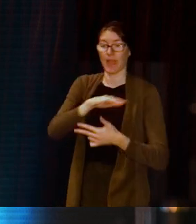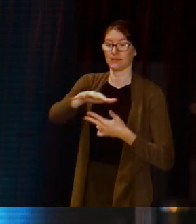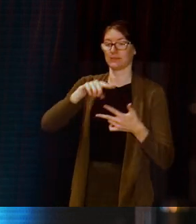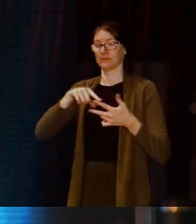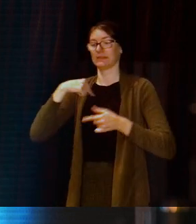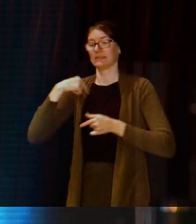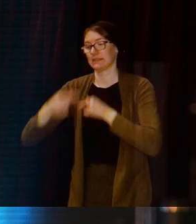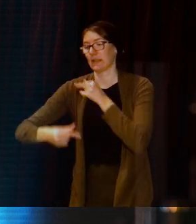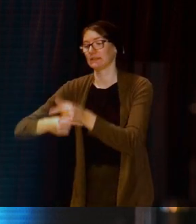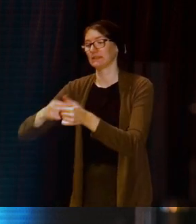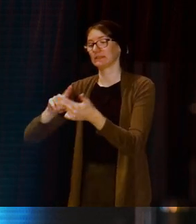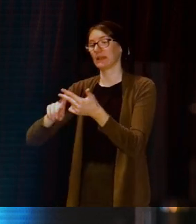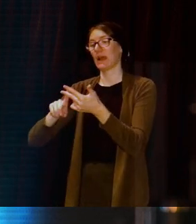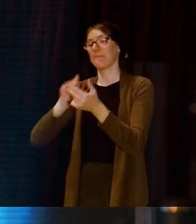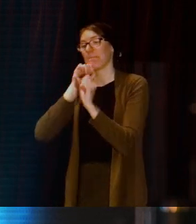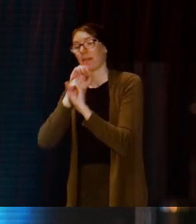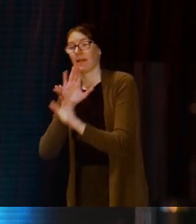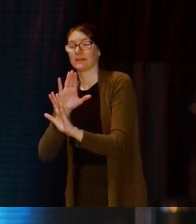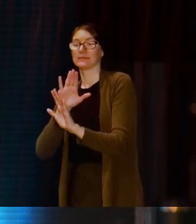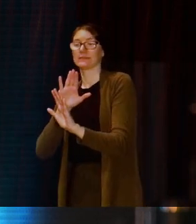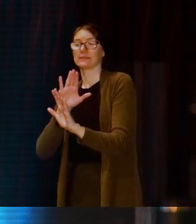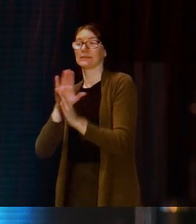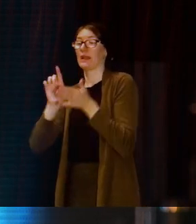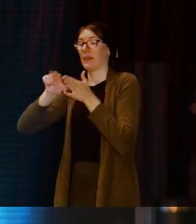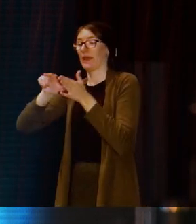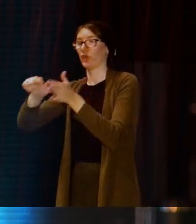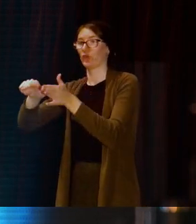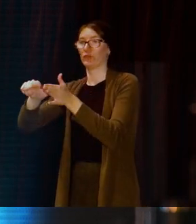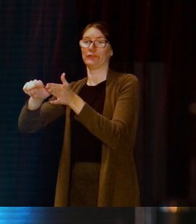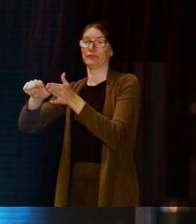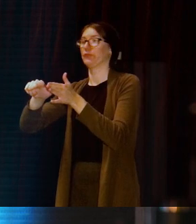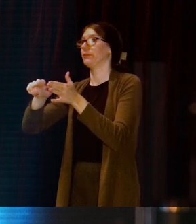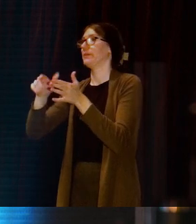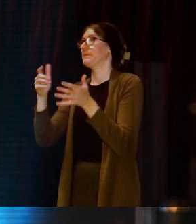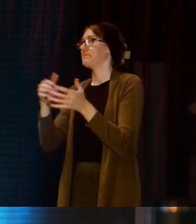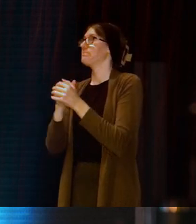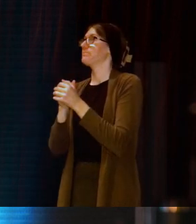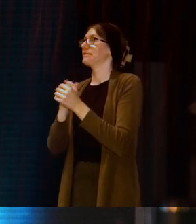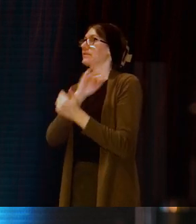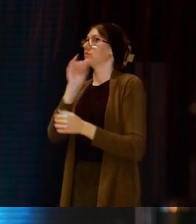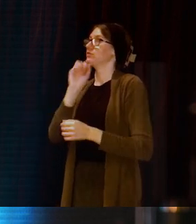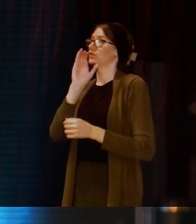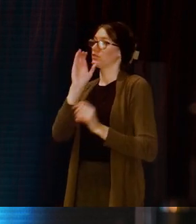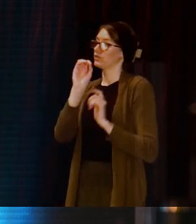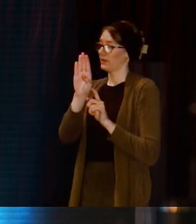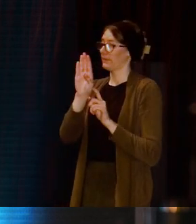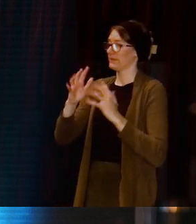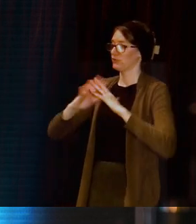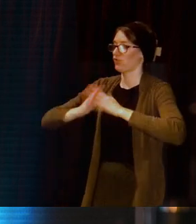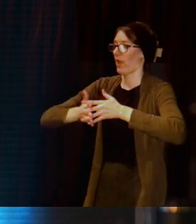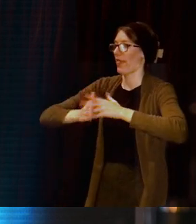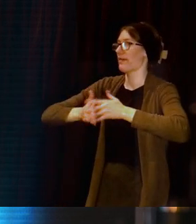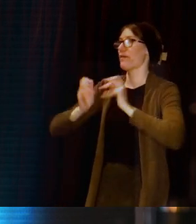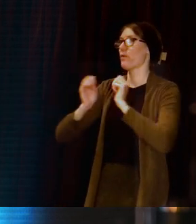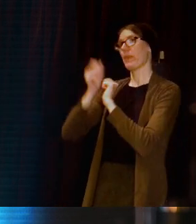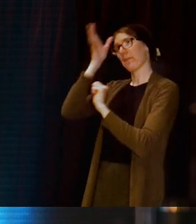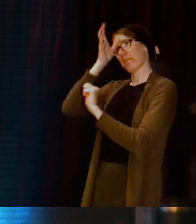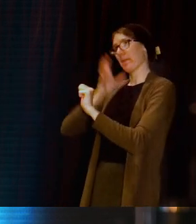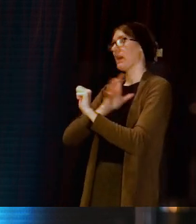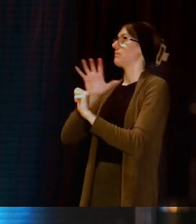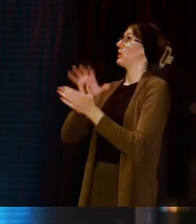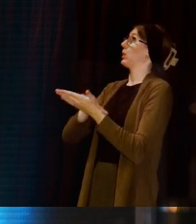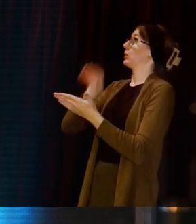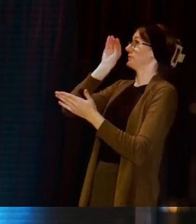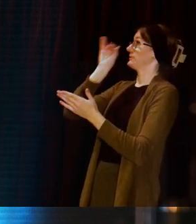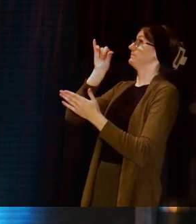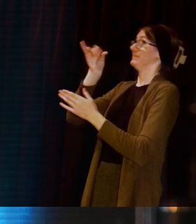descendants, and a blessing. Later on, it's at Peniel when Jacob is wrestling with a man. And he doesn't know it at the time, but later he comes to find